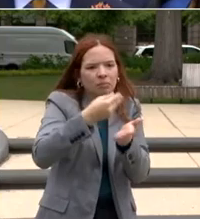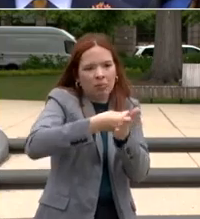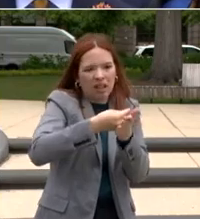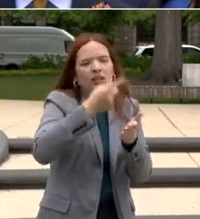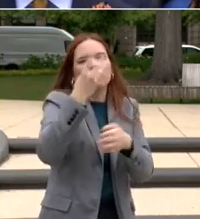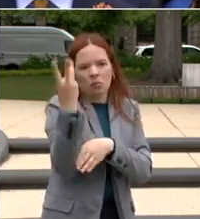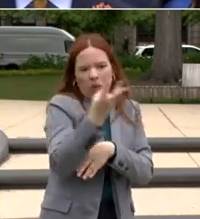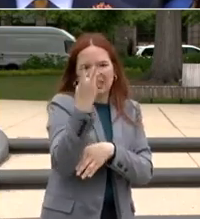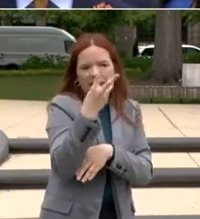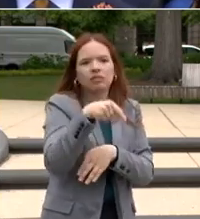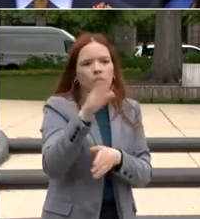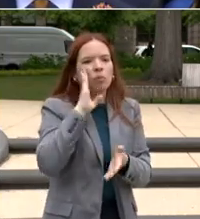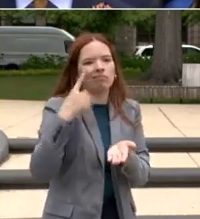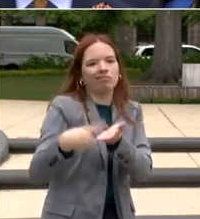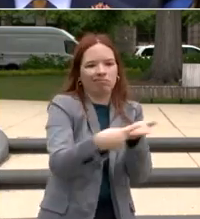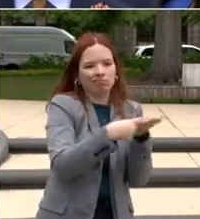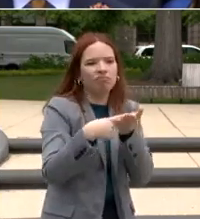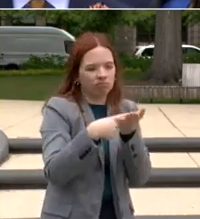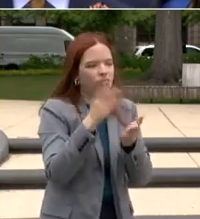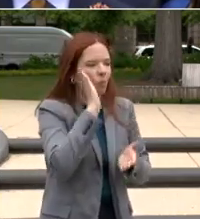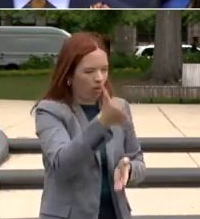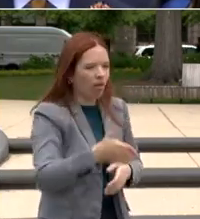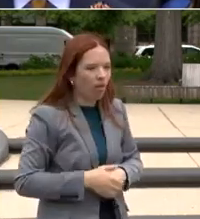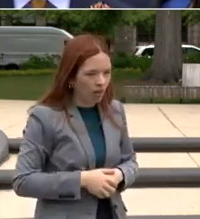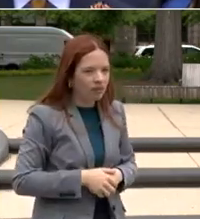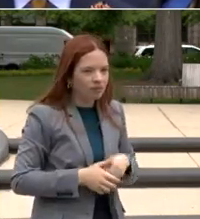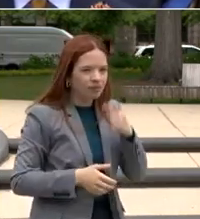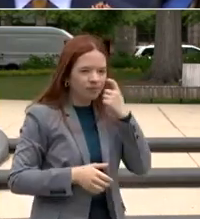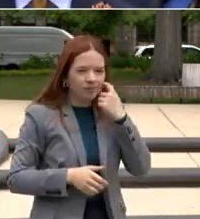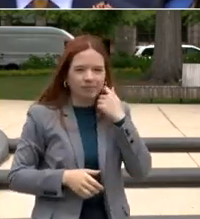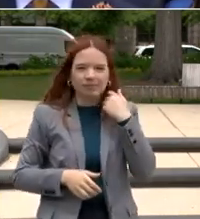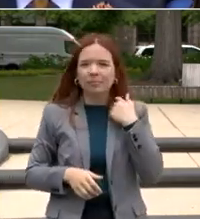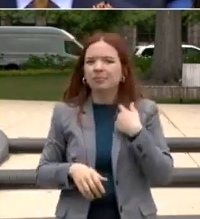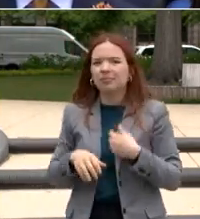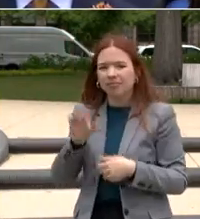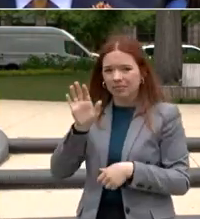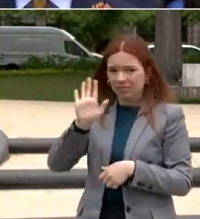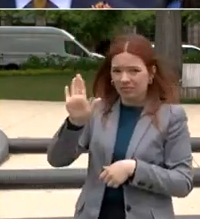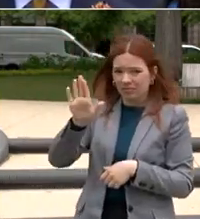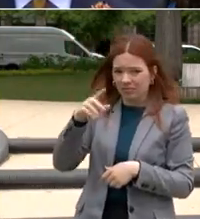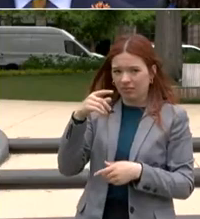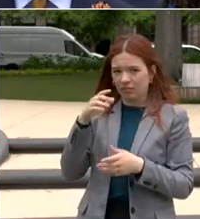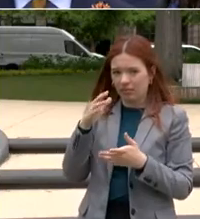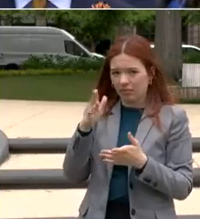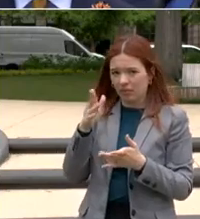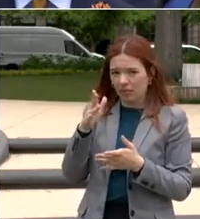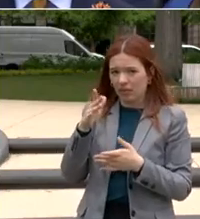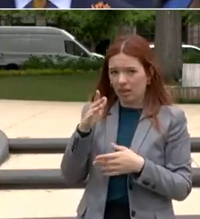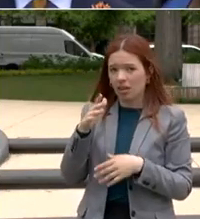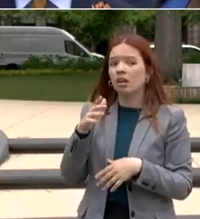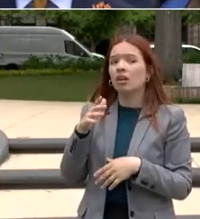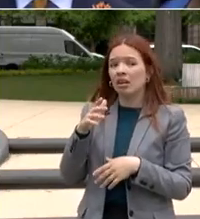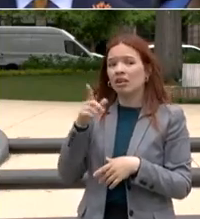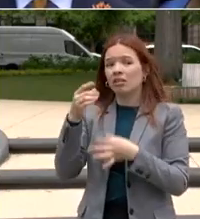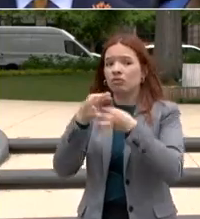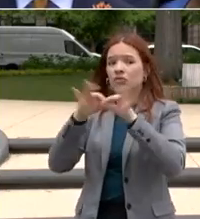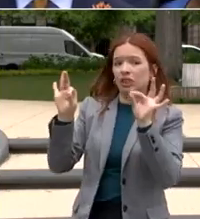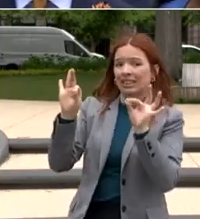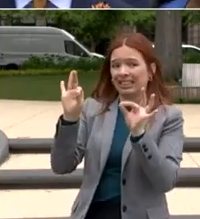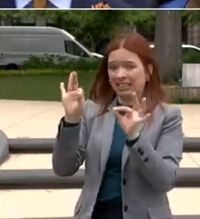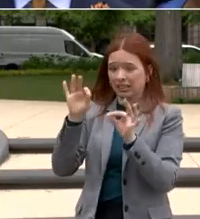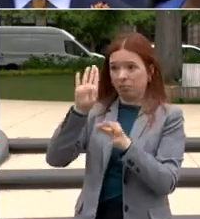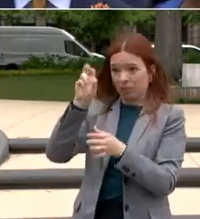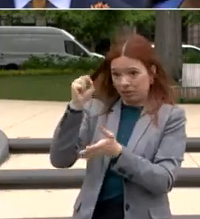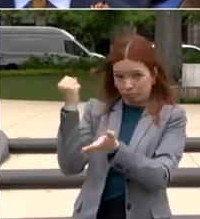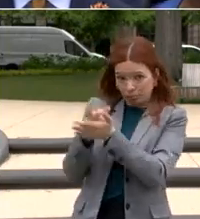Quick follow-up. So what happened in terms of in your mind, when the free buses were approved late last year,